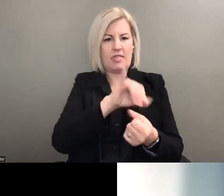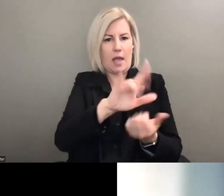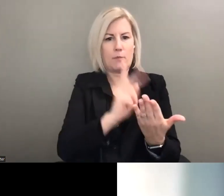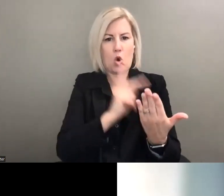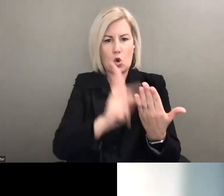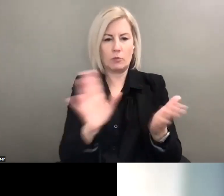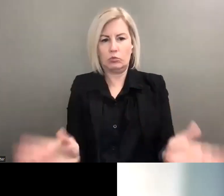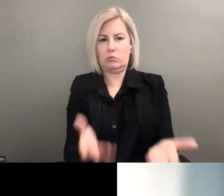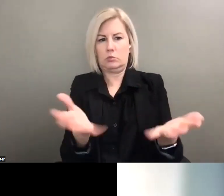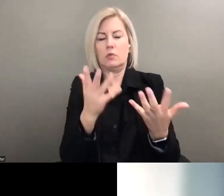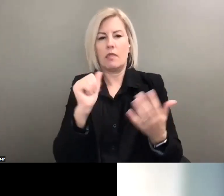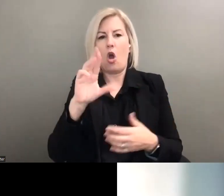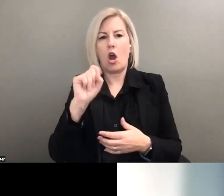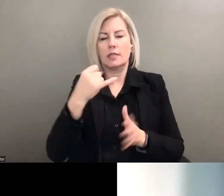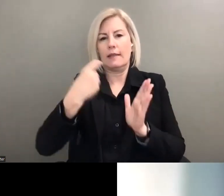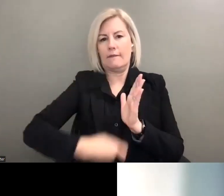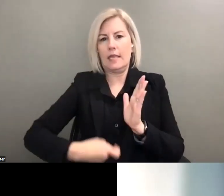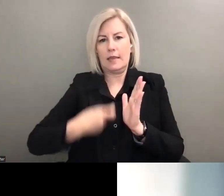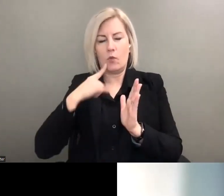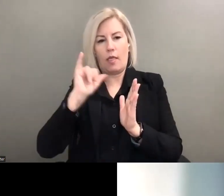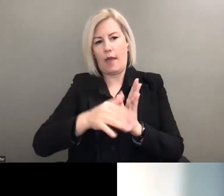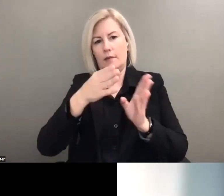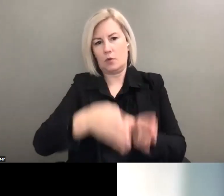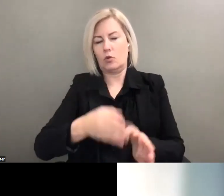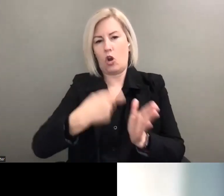bolster the artist fee for that artist.